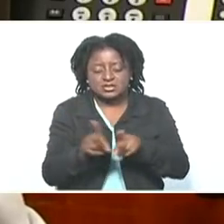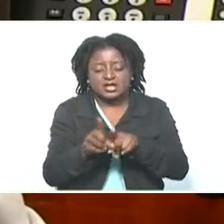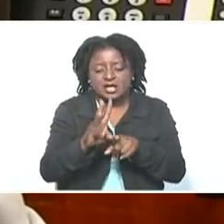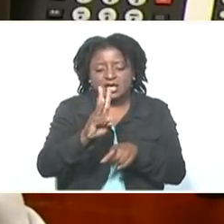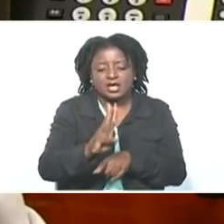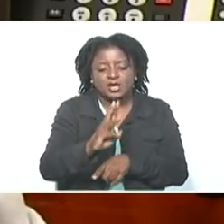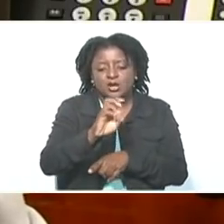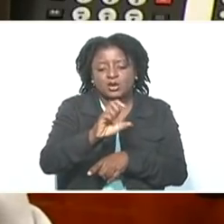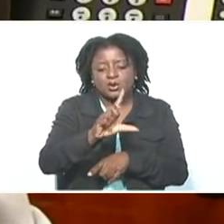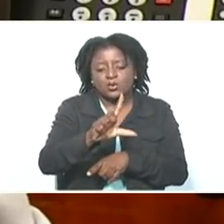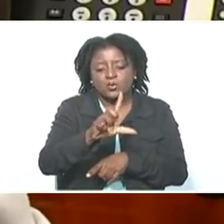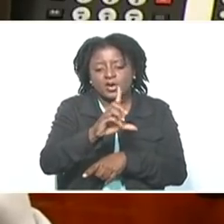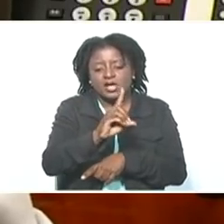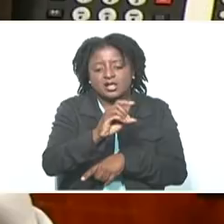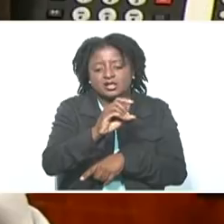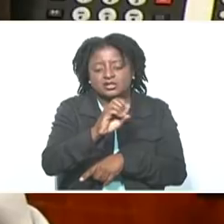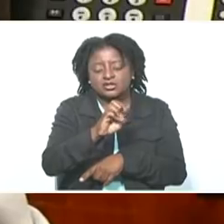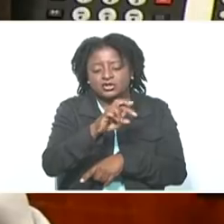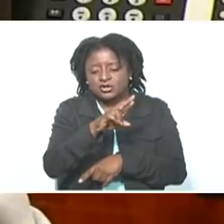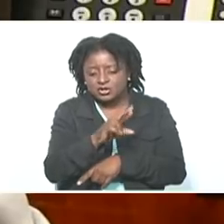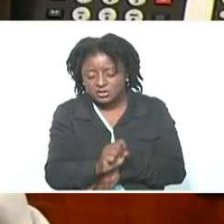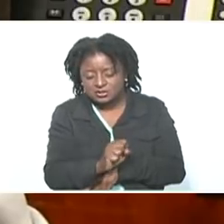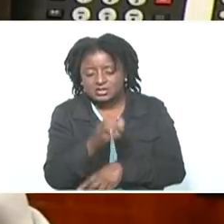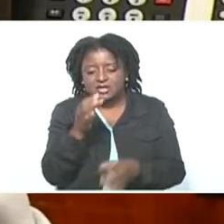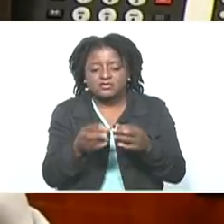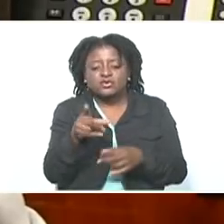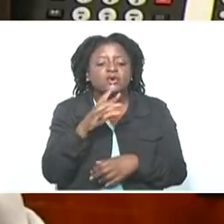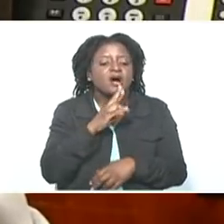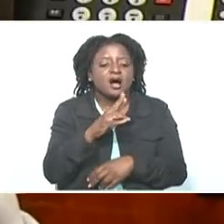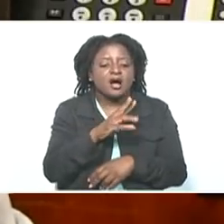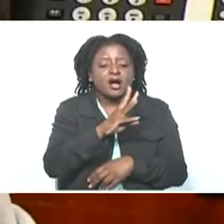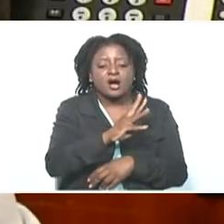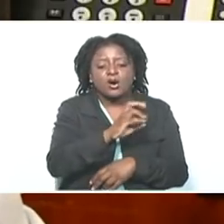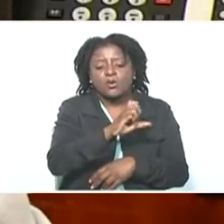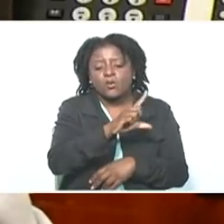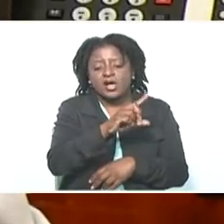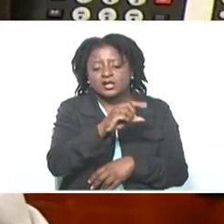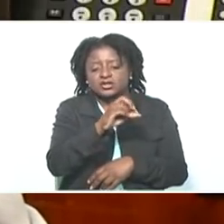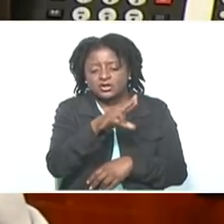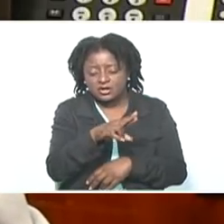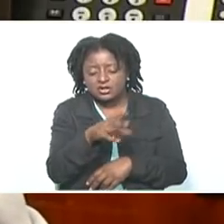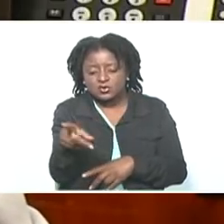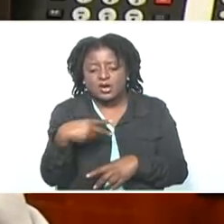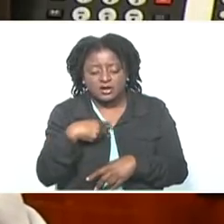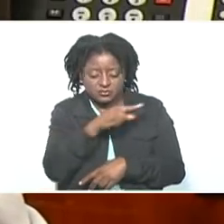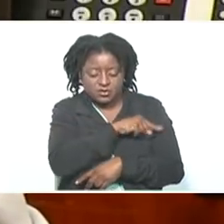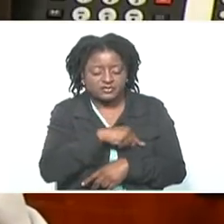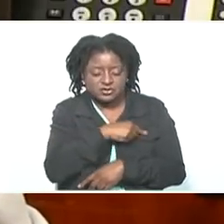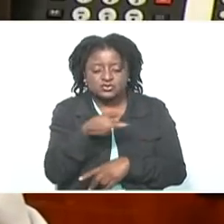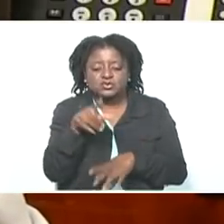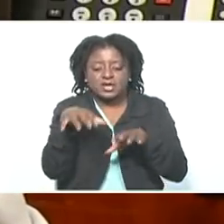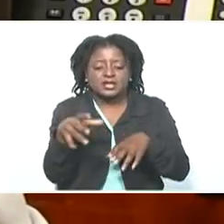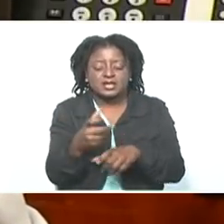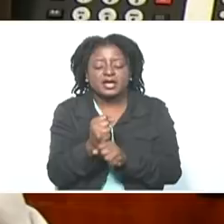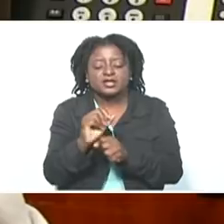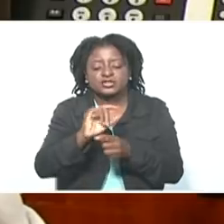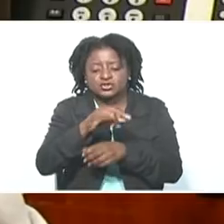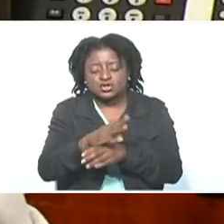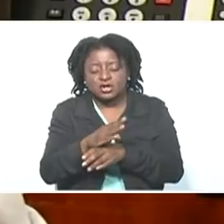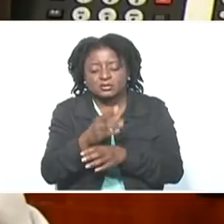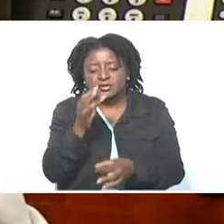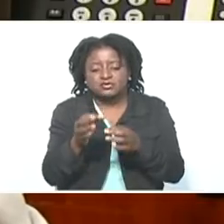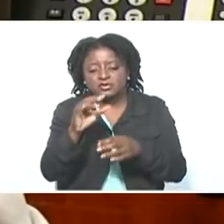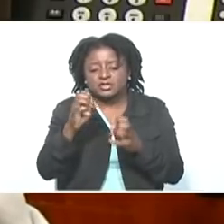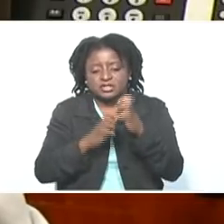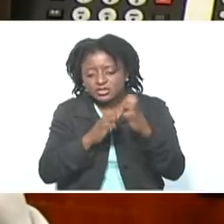about, if you're a welder in this country qualified, you can get a job. If you're an engineer, you qualified, you can get a job. If you're a teacher, you can